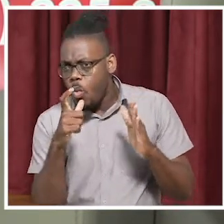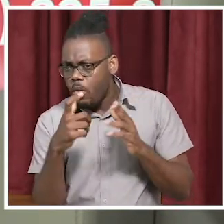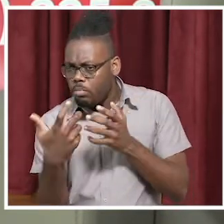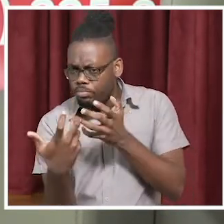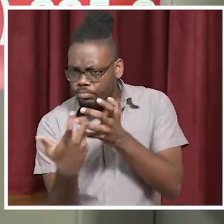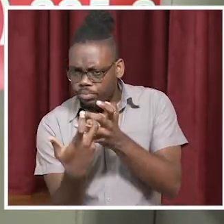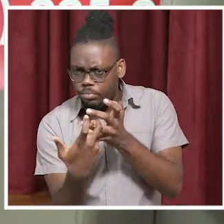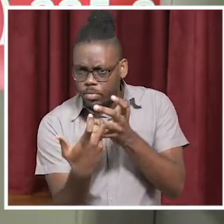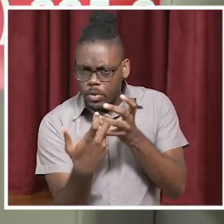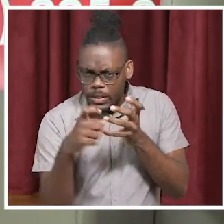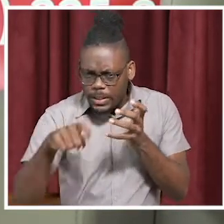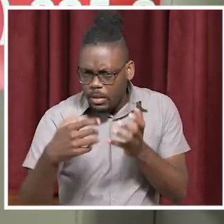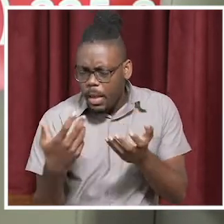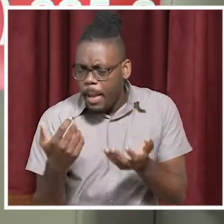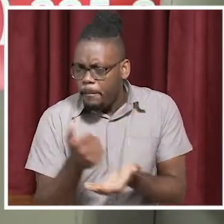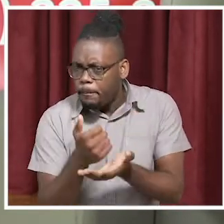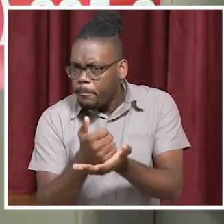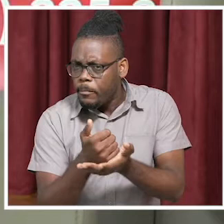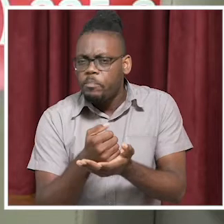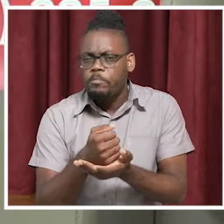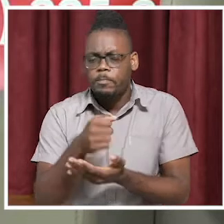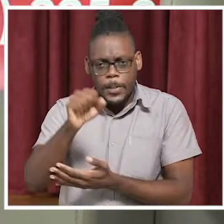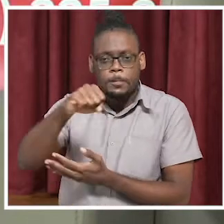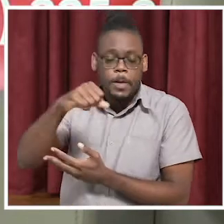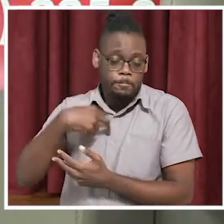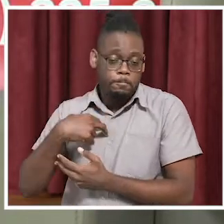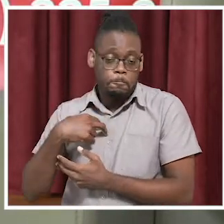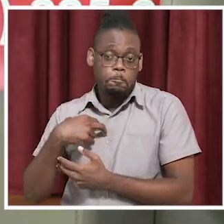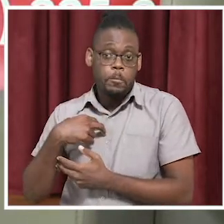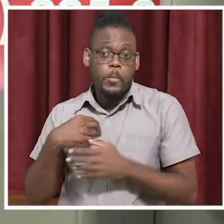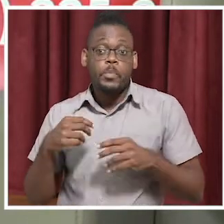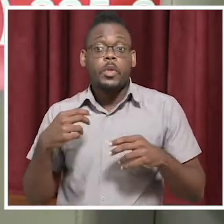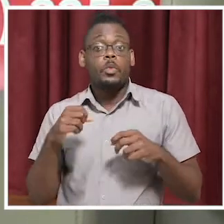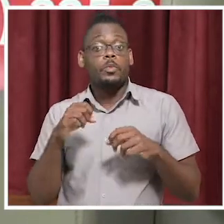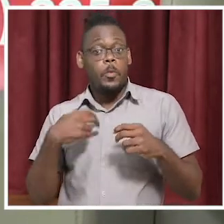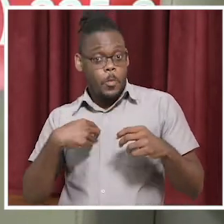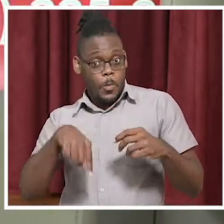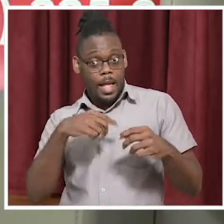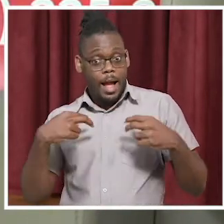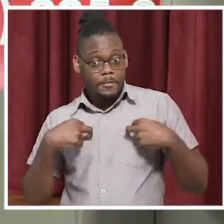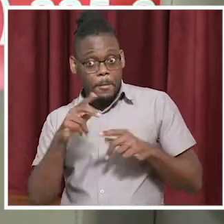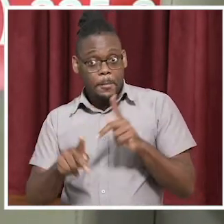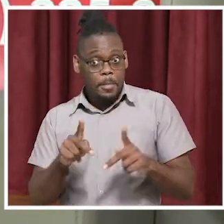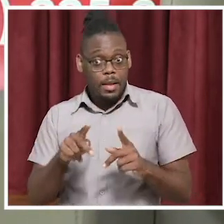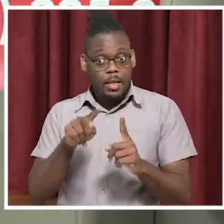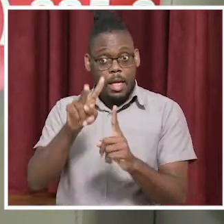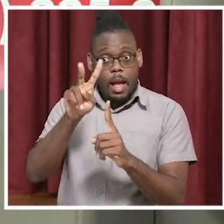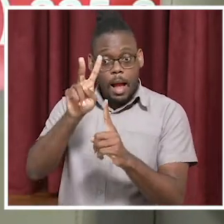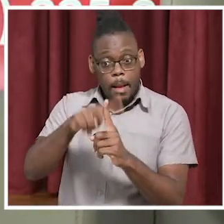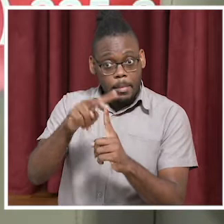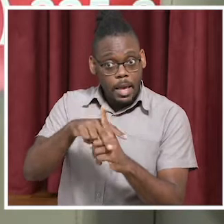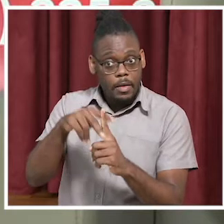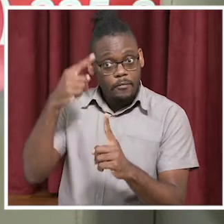the commission functions on. So in as much as we may have persons applying for grants, it would depend on the criteria.